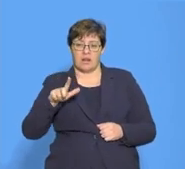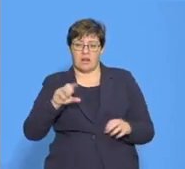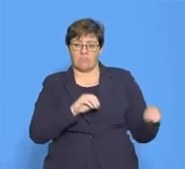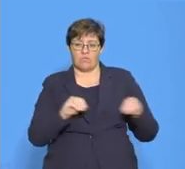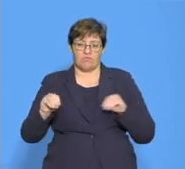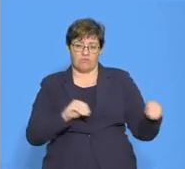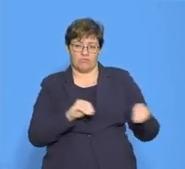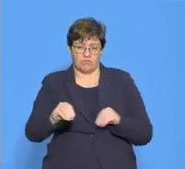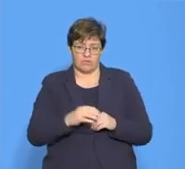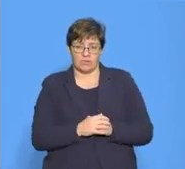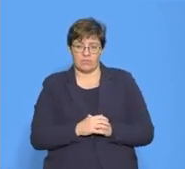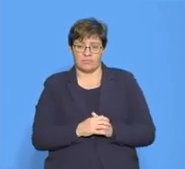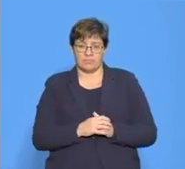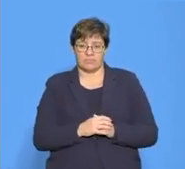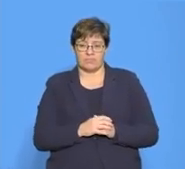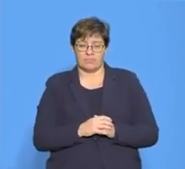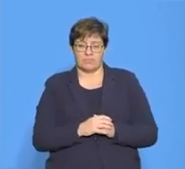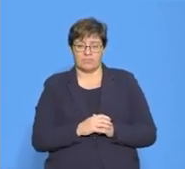movement.